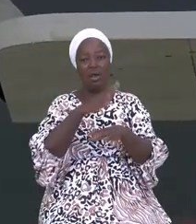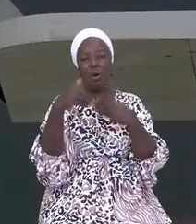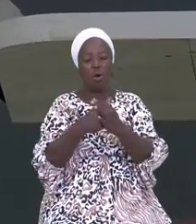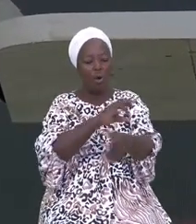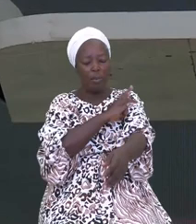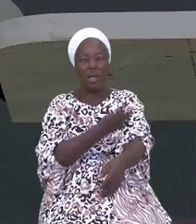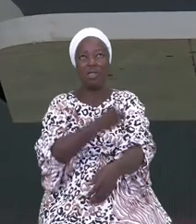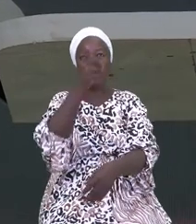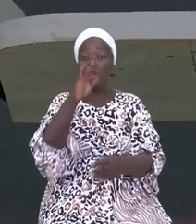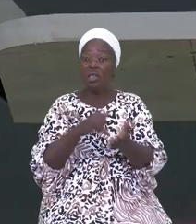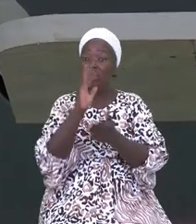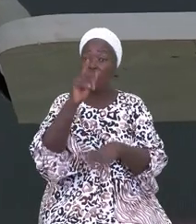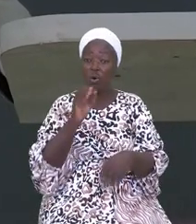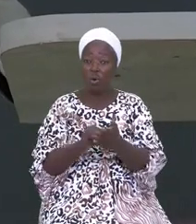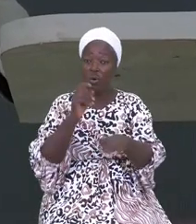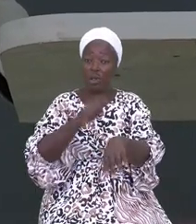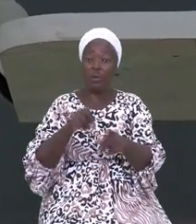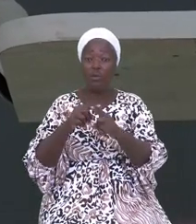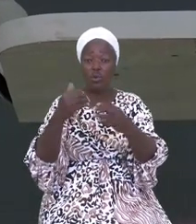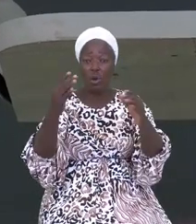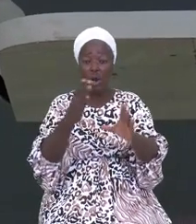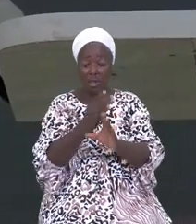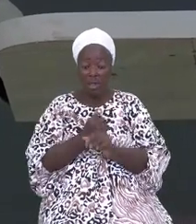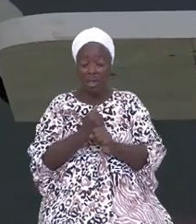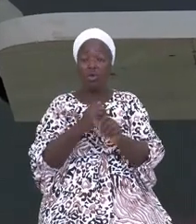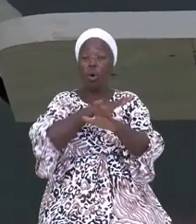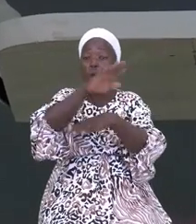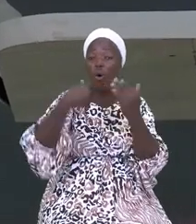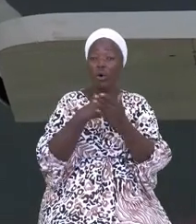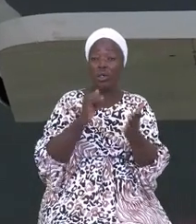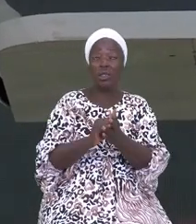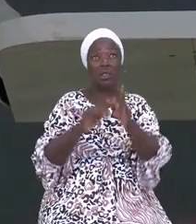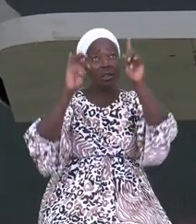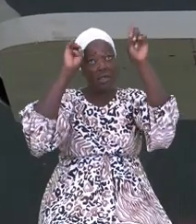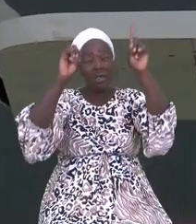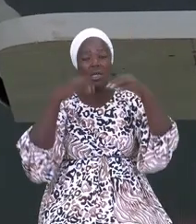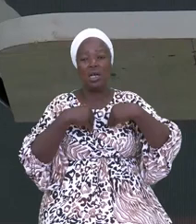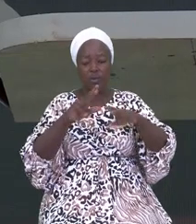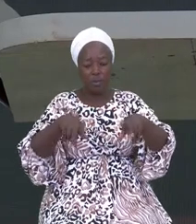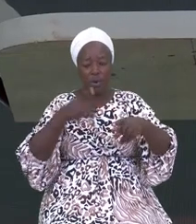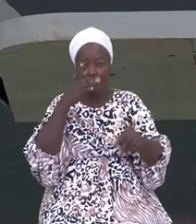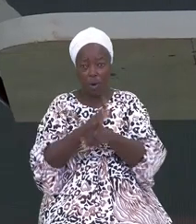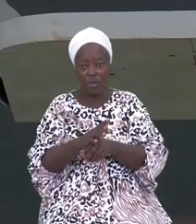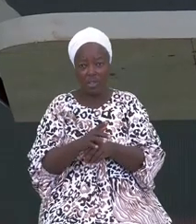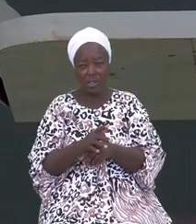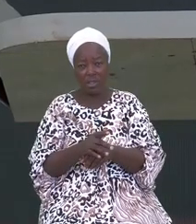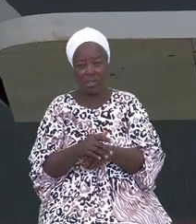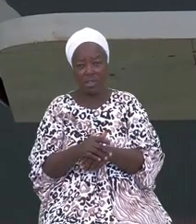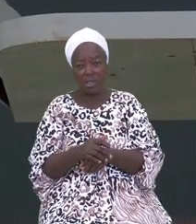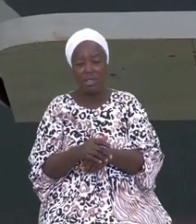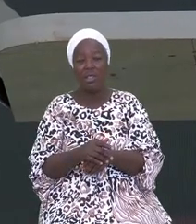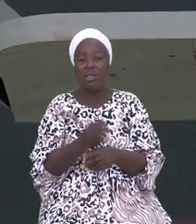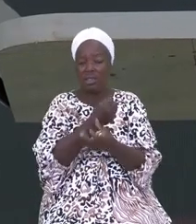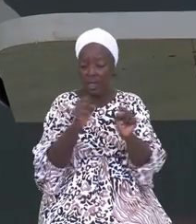to claim everything he has promised: salvation, sanctification,